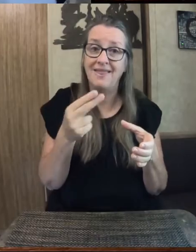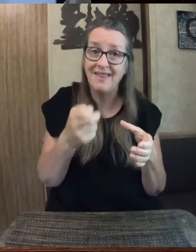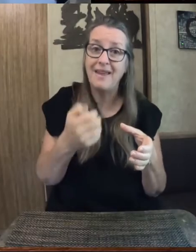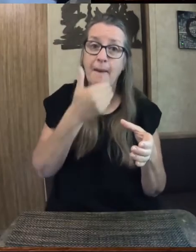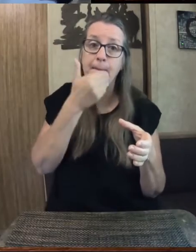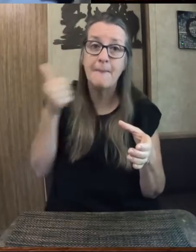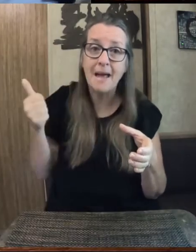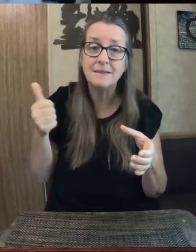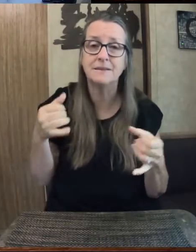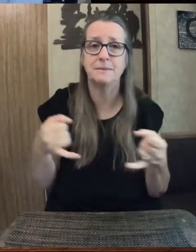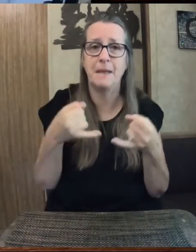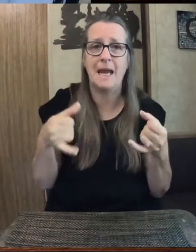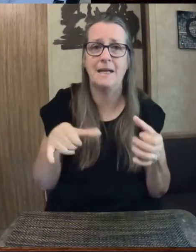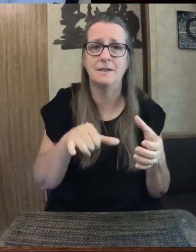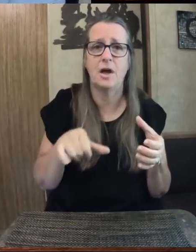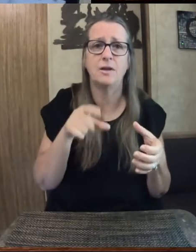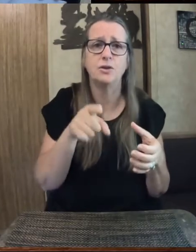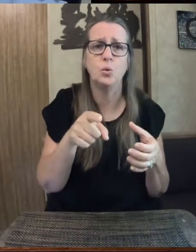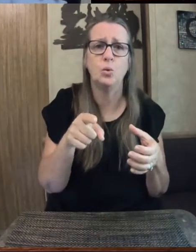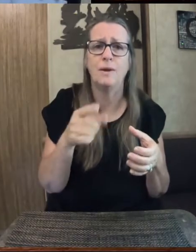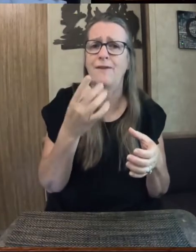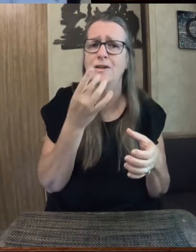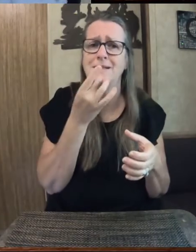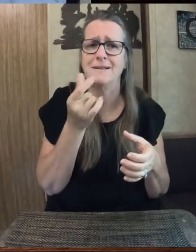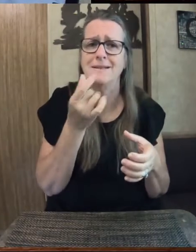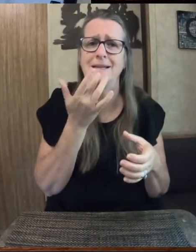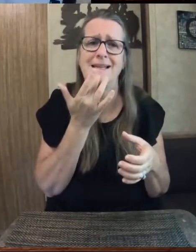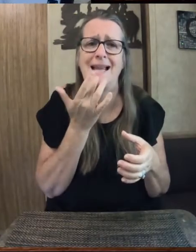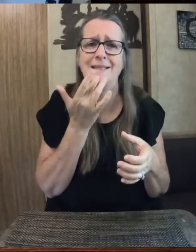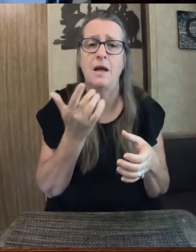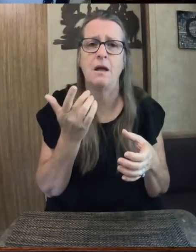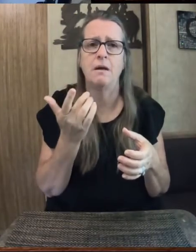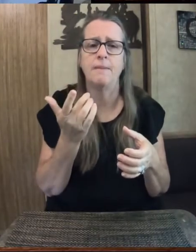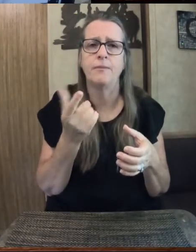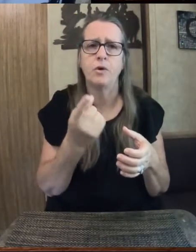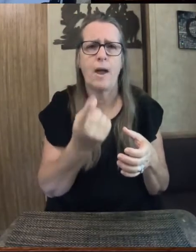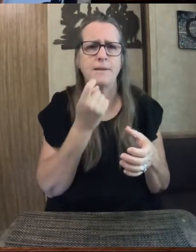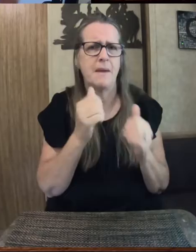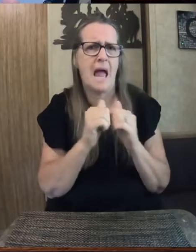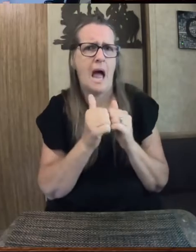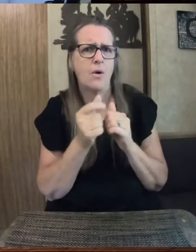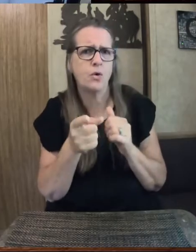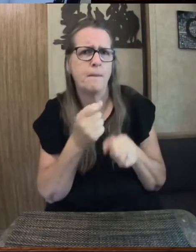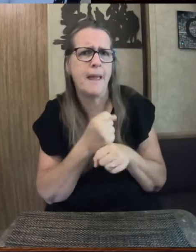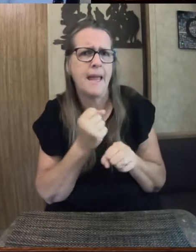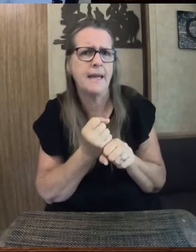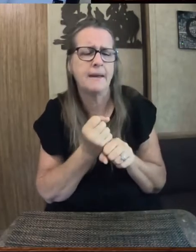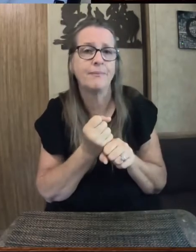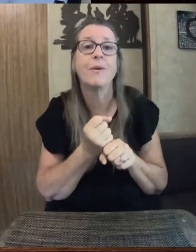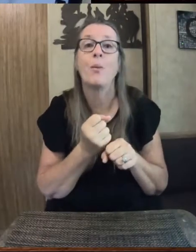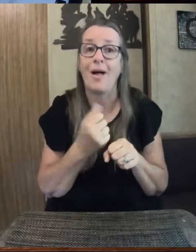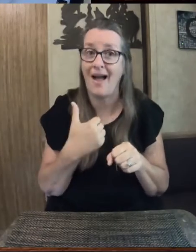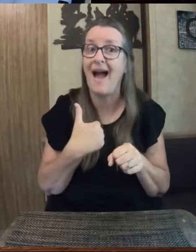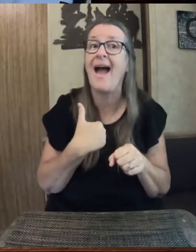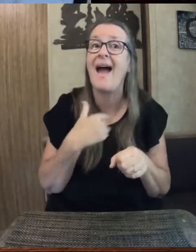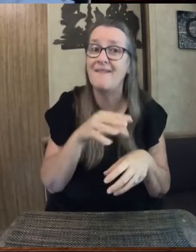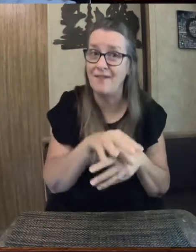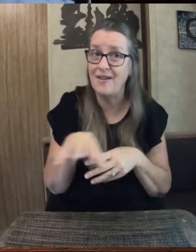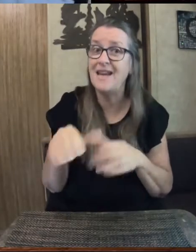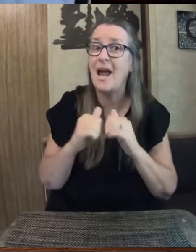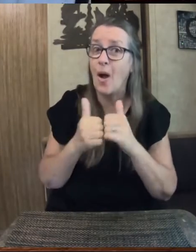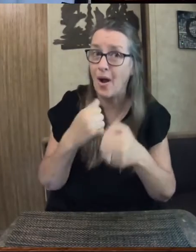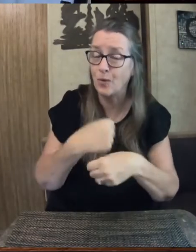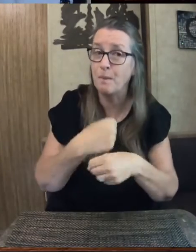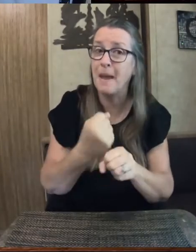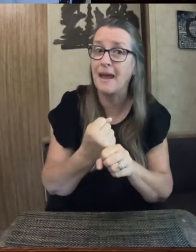the best spaghetti sauce you will ever taste. And I know what you're saying. Well, how do you make it? Well, I have a video on how